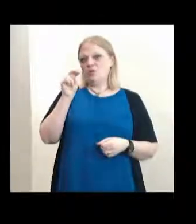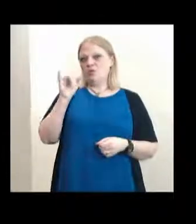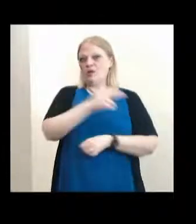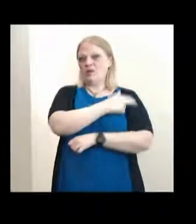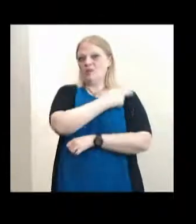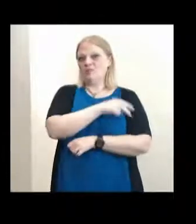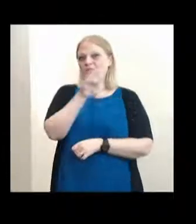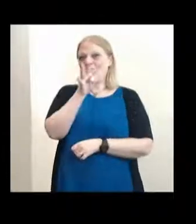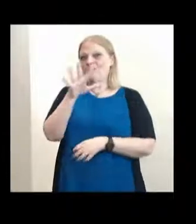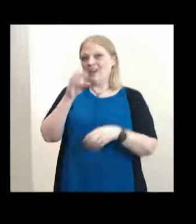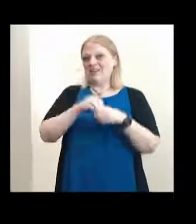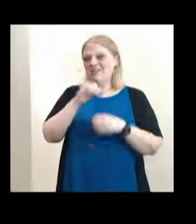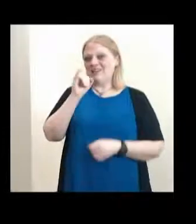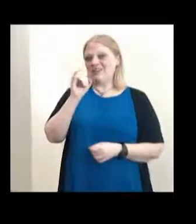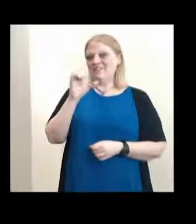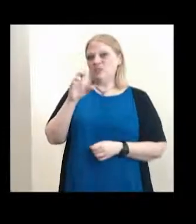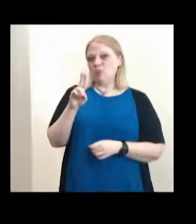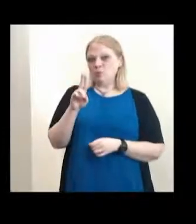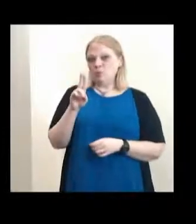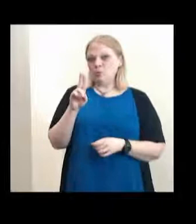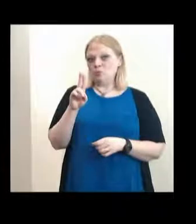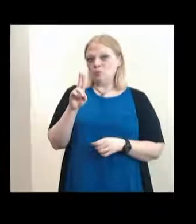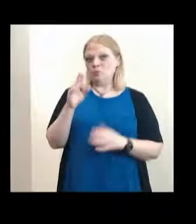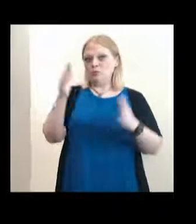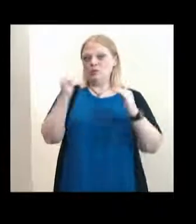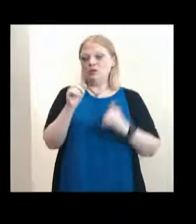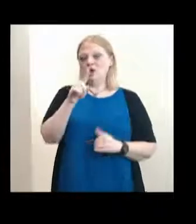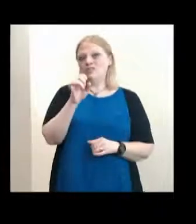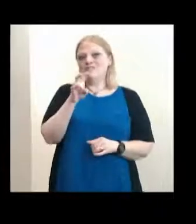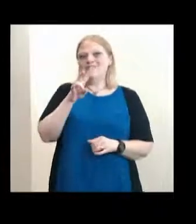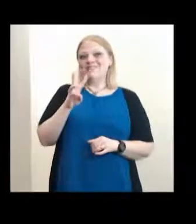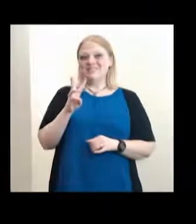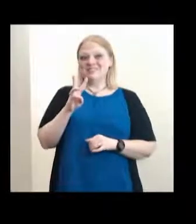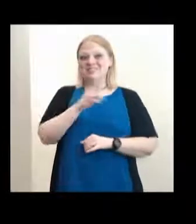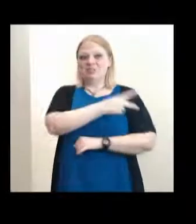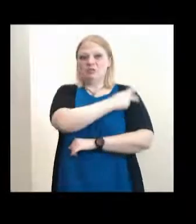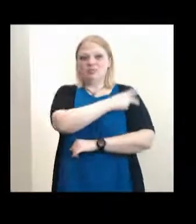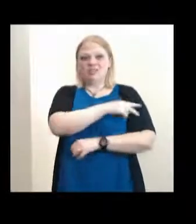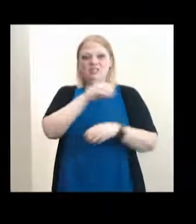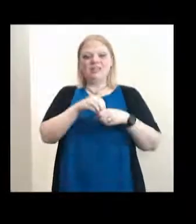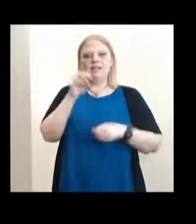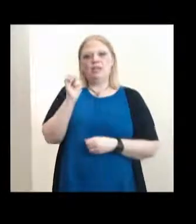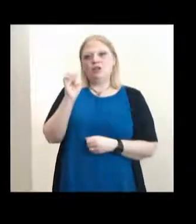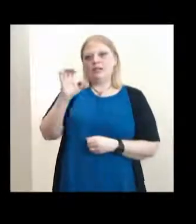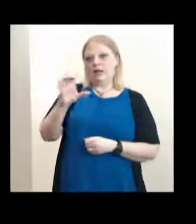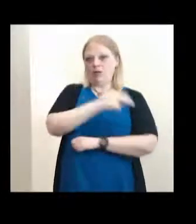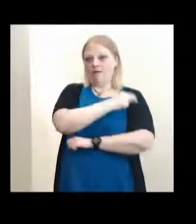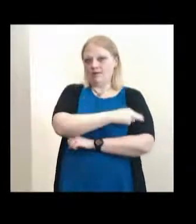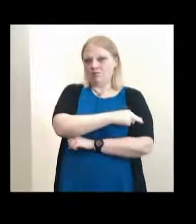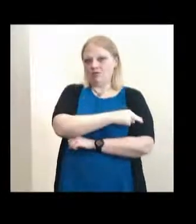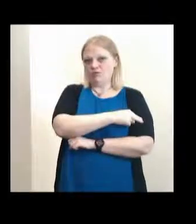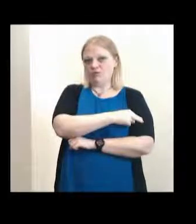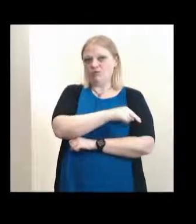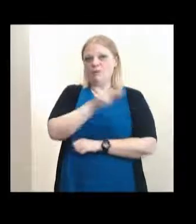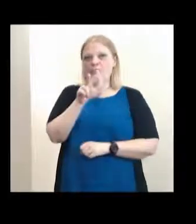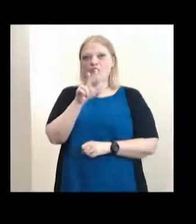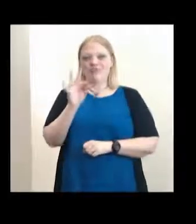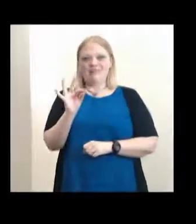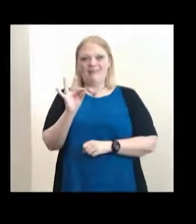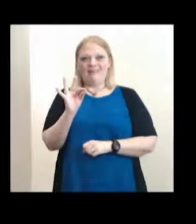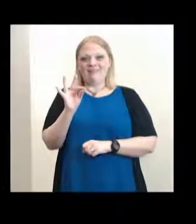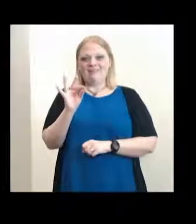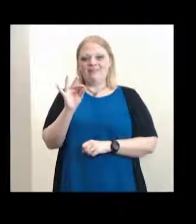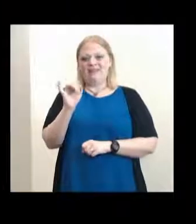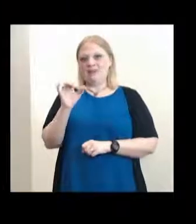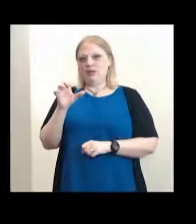hospitals, 45 in the ICU, and there were 176 patients in Erie County hospitals, 39 in the